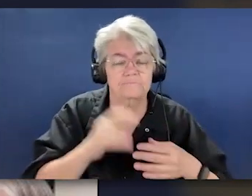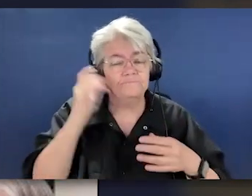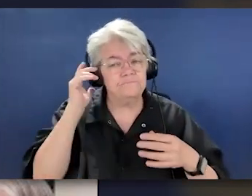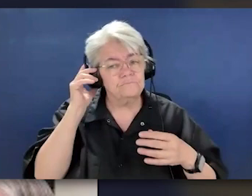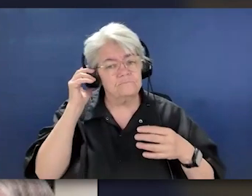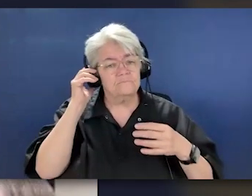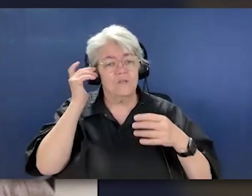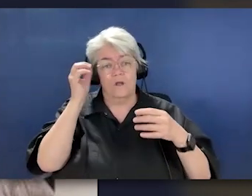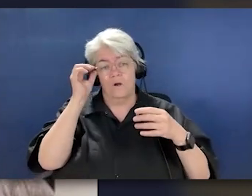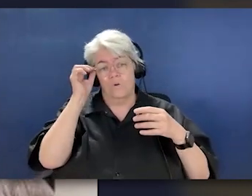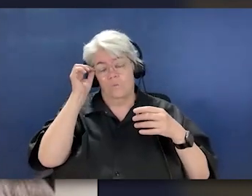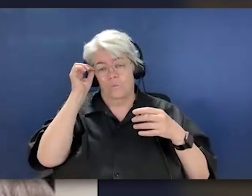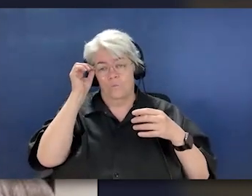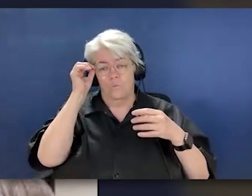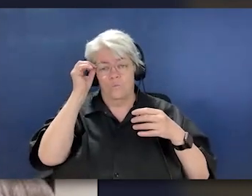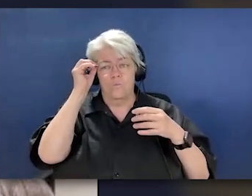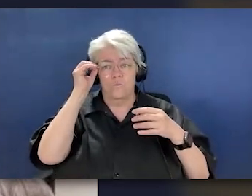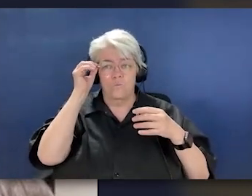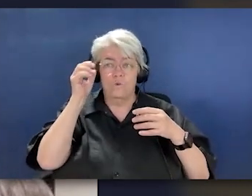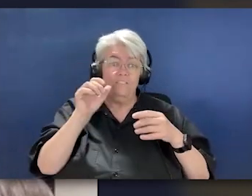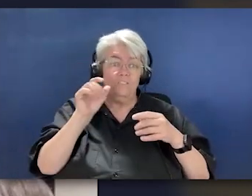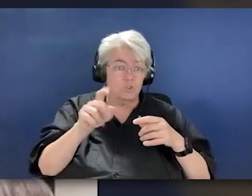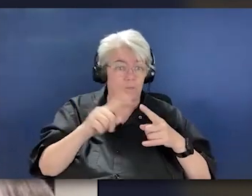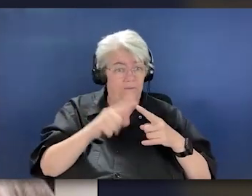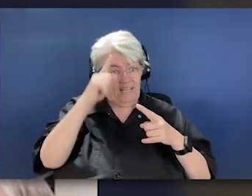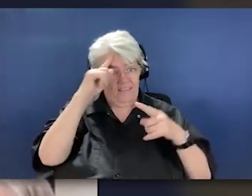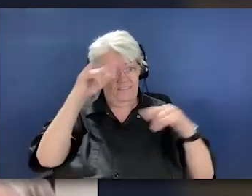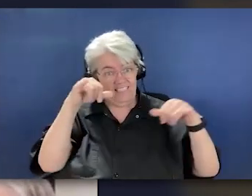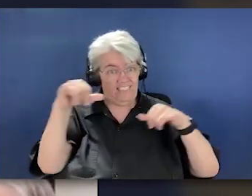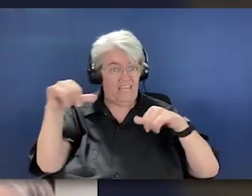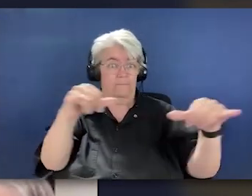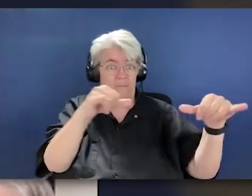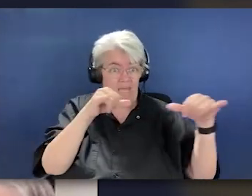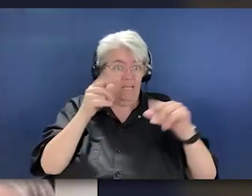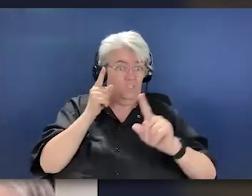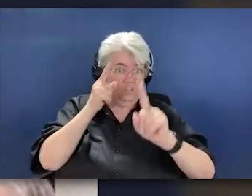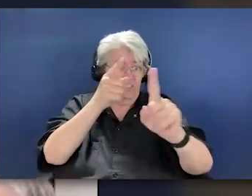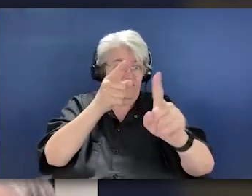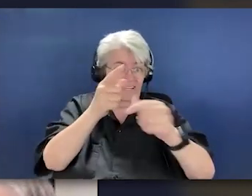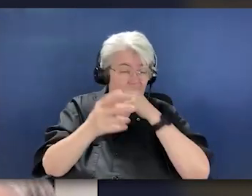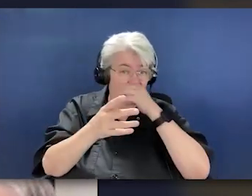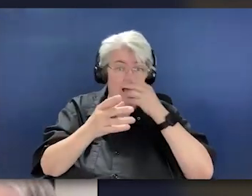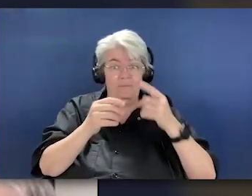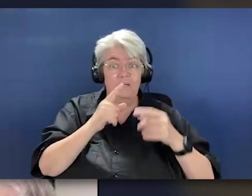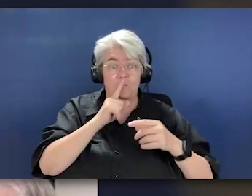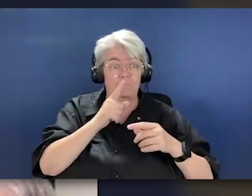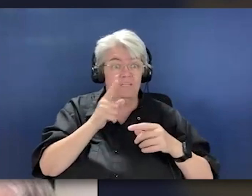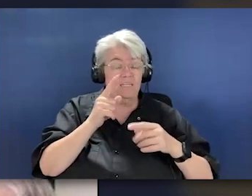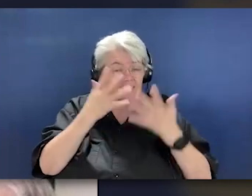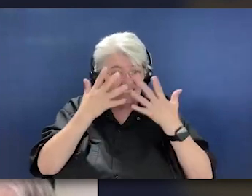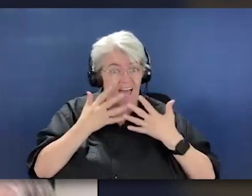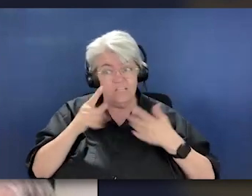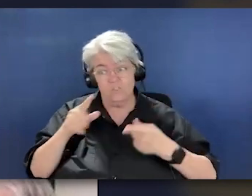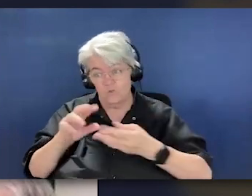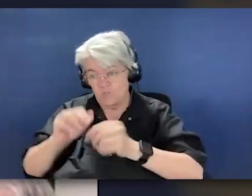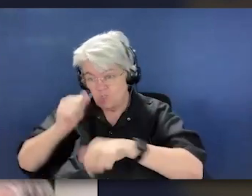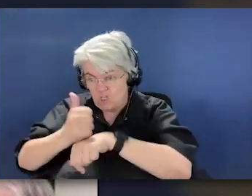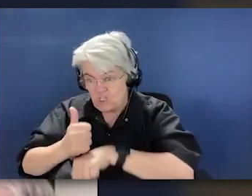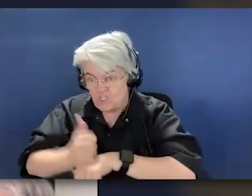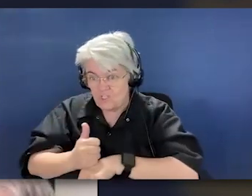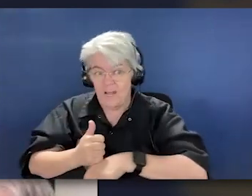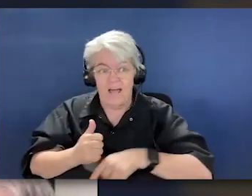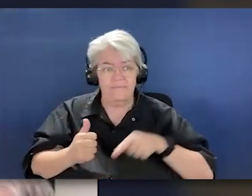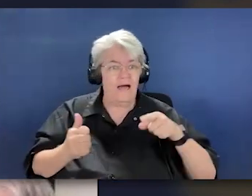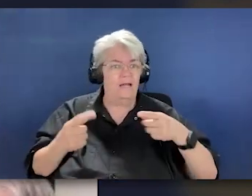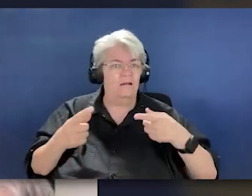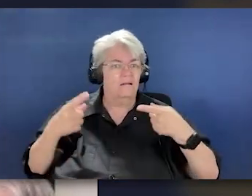should be aligned with one another. It would be a shame, you know, it would be a shame to either be working across purposes or to be diverging, you know, that we are in